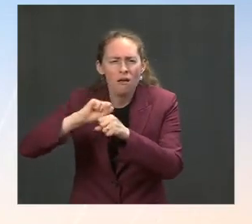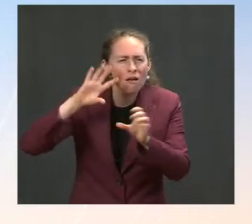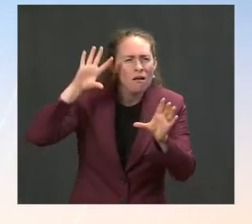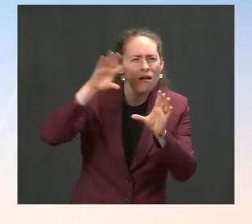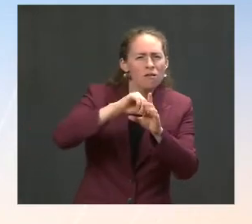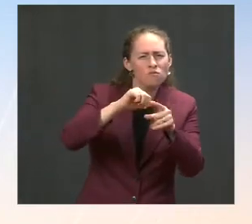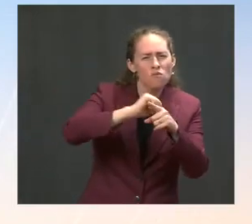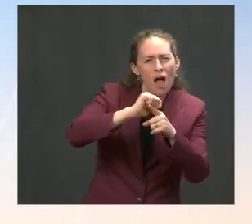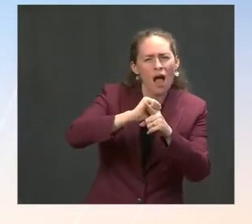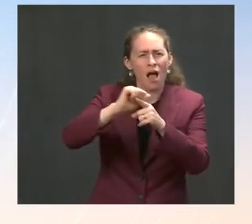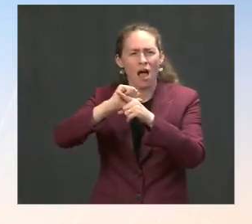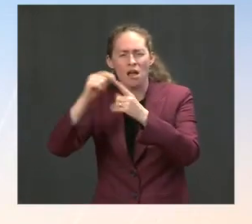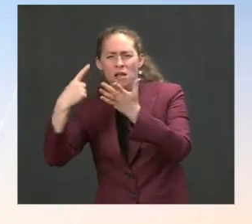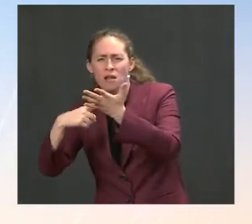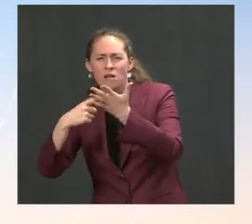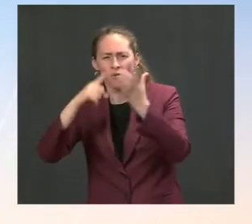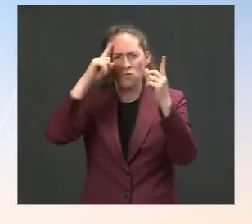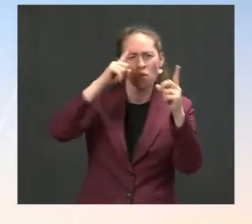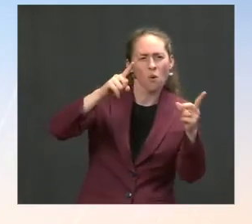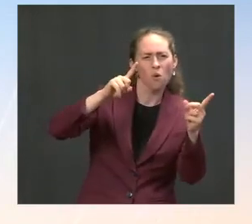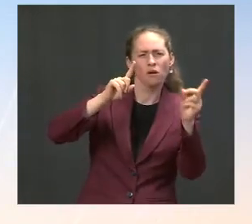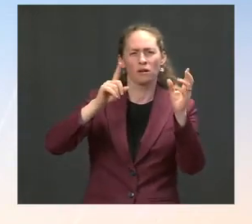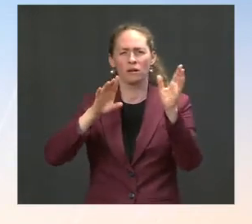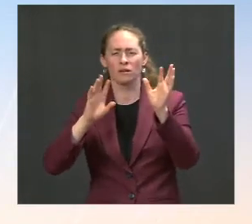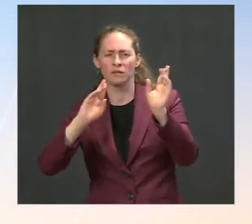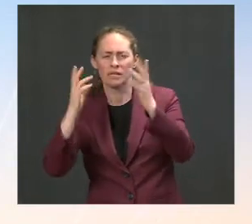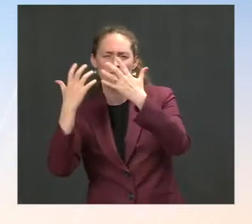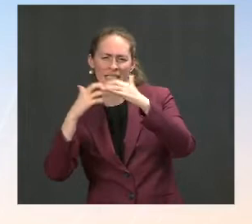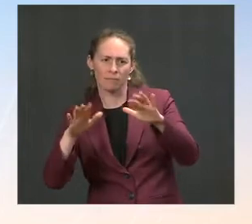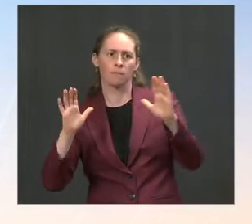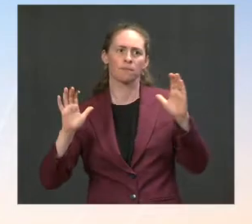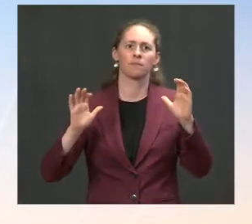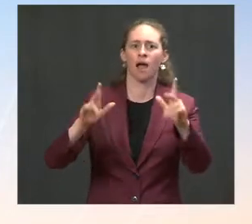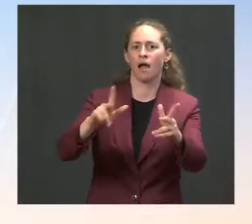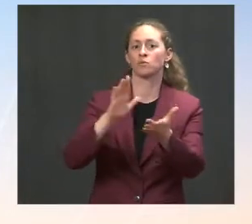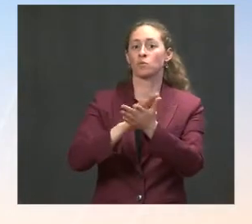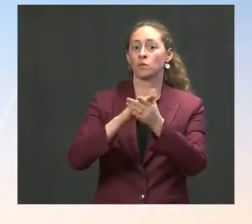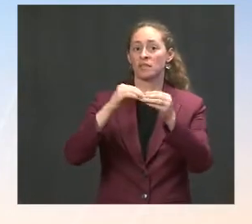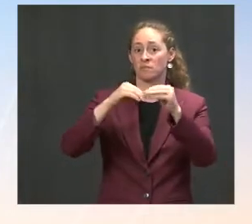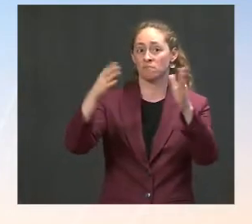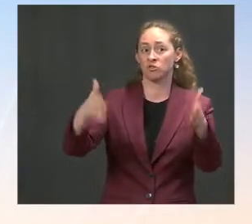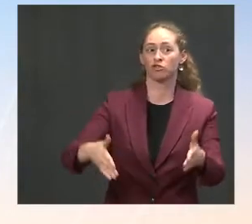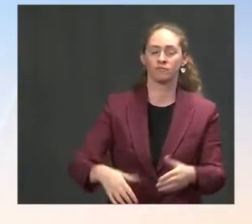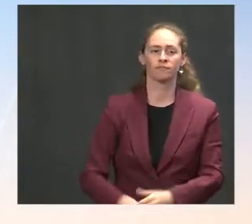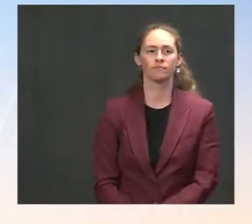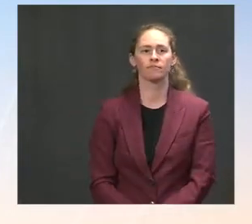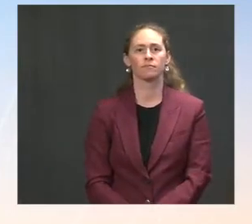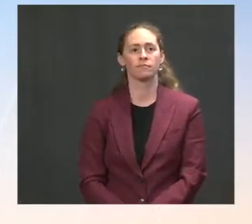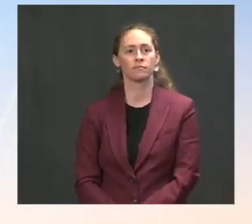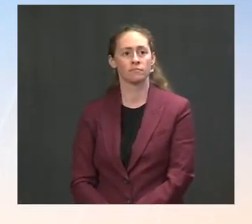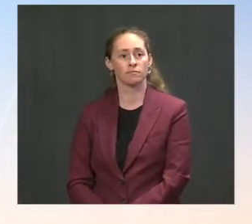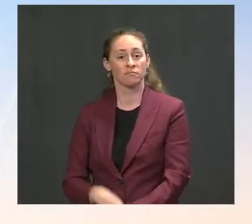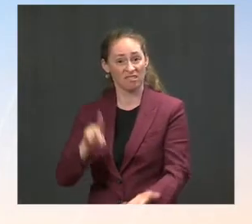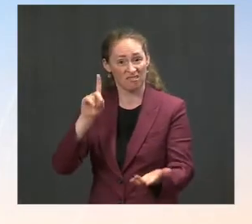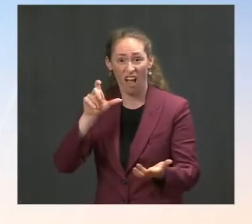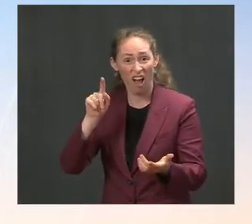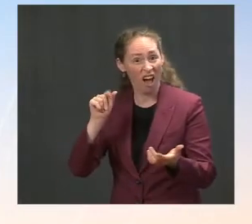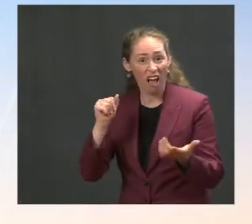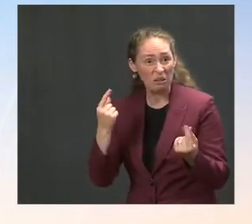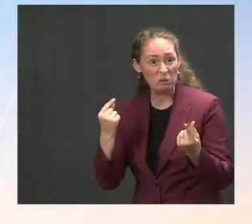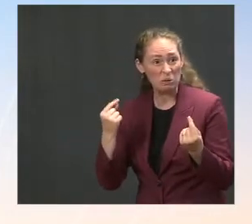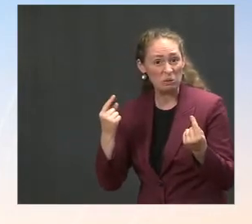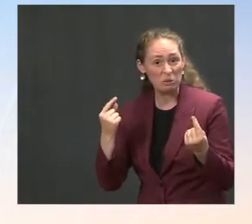we can work towards returning kids to in-school learning. Delta doesn't change that, right? Delta has not changed our public